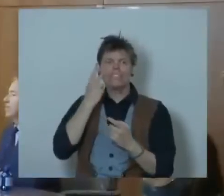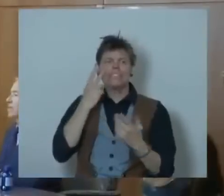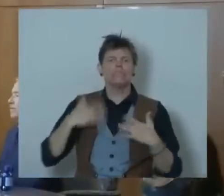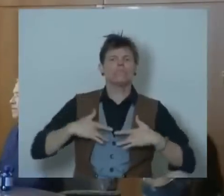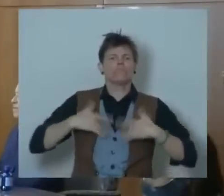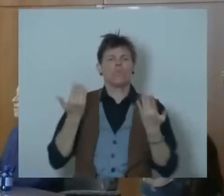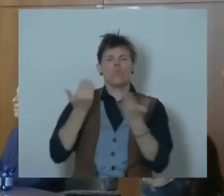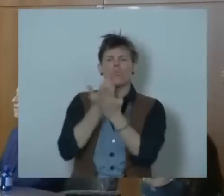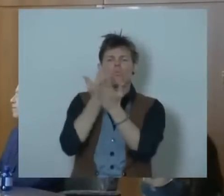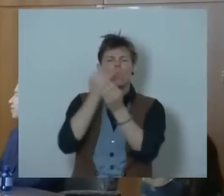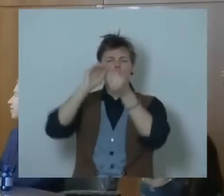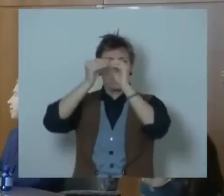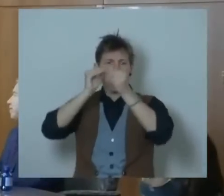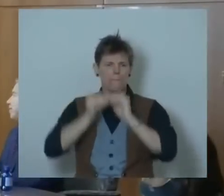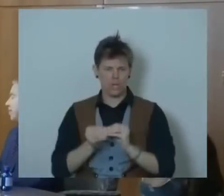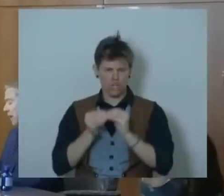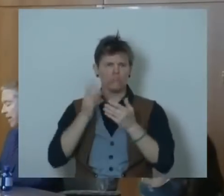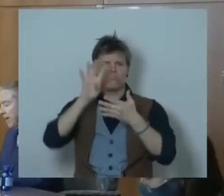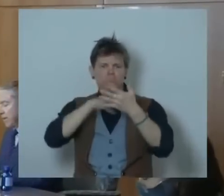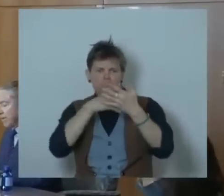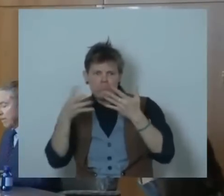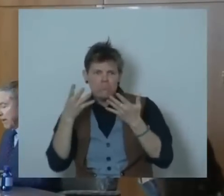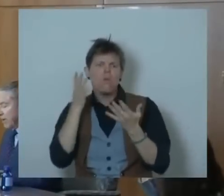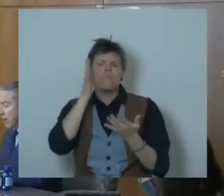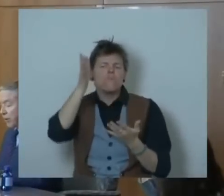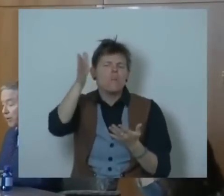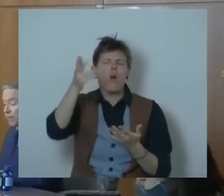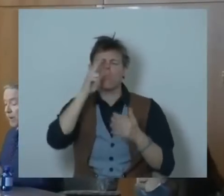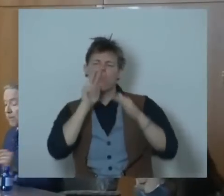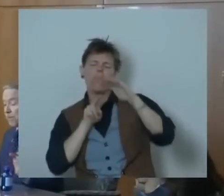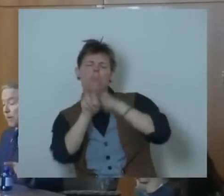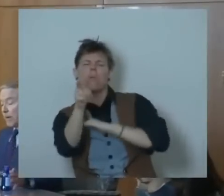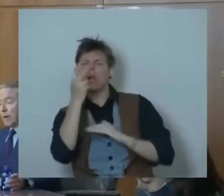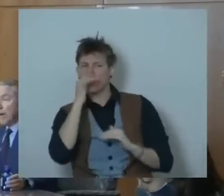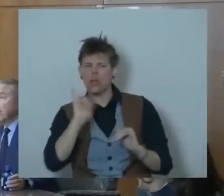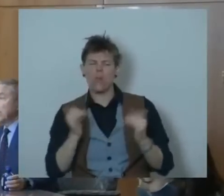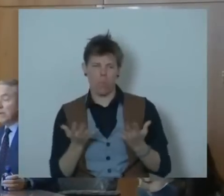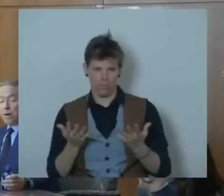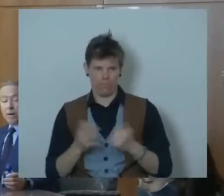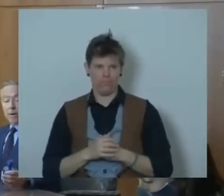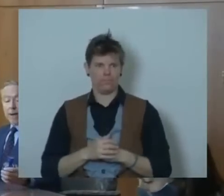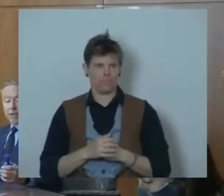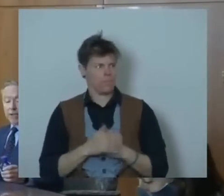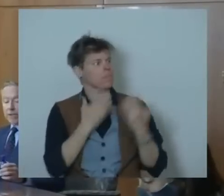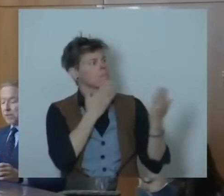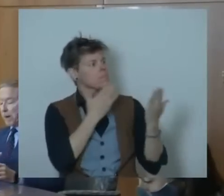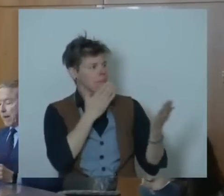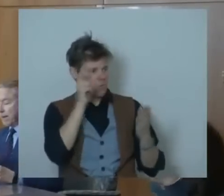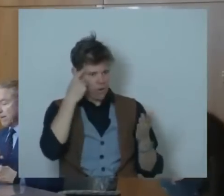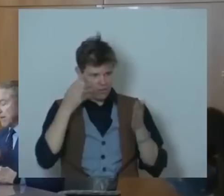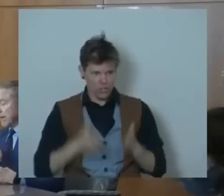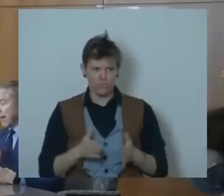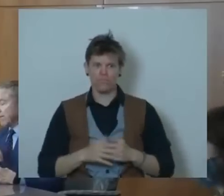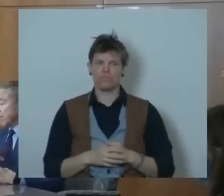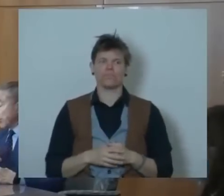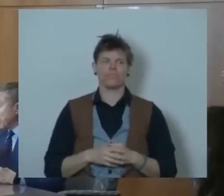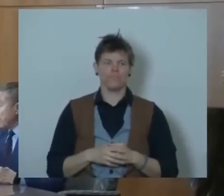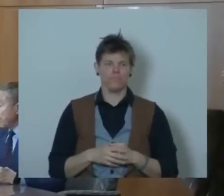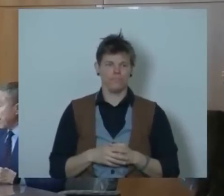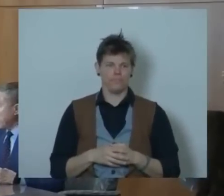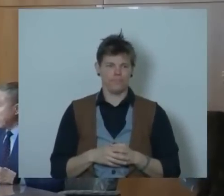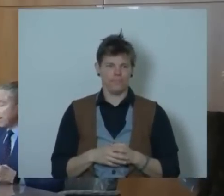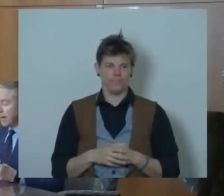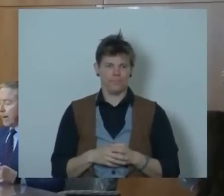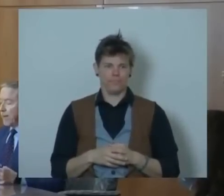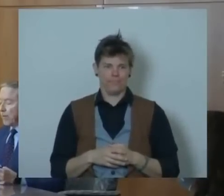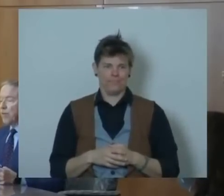the rest of our presentation, and then we'll go to questions. Dr. Grace. Thank you, Governor. I'm going to start actually just by saying that I have some good news